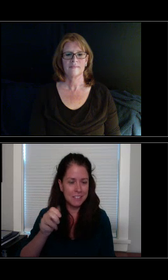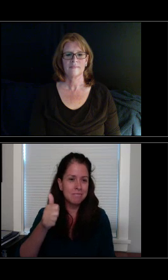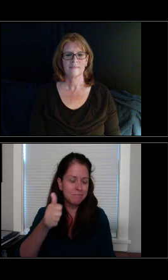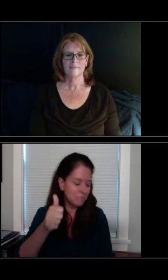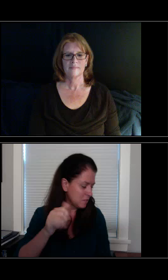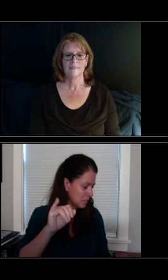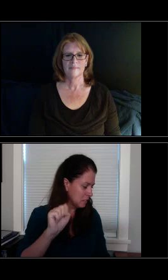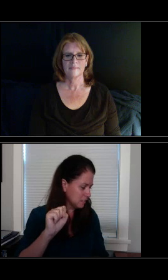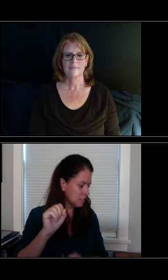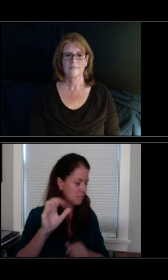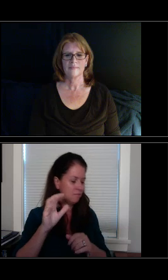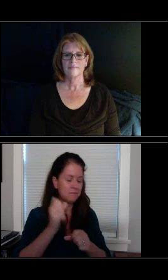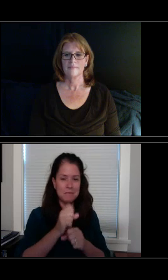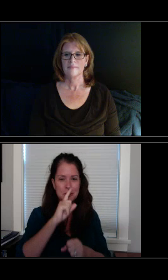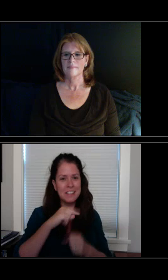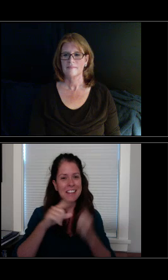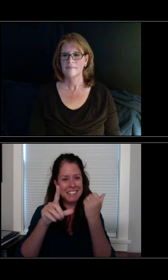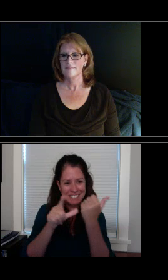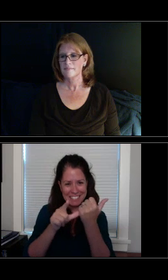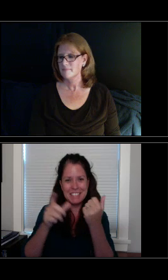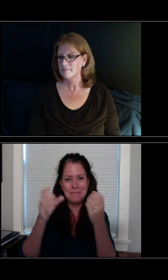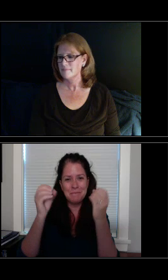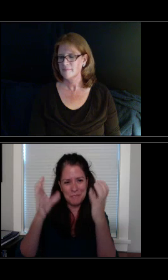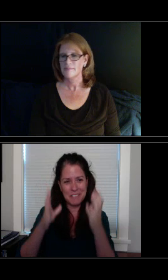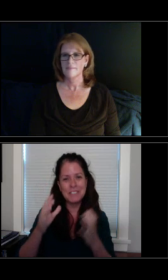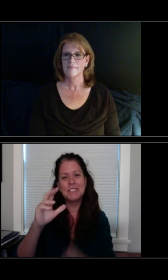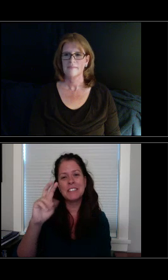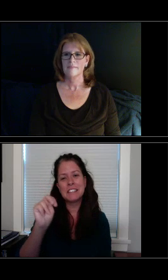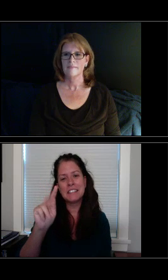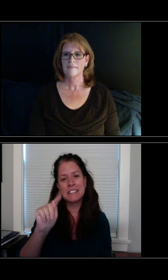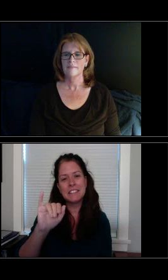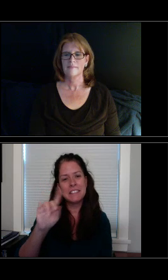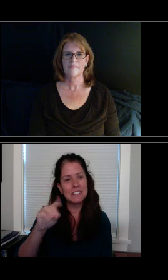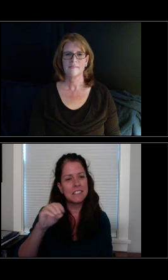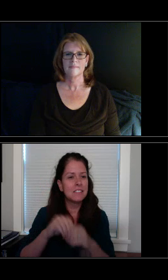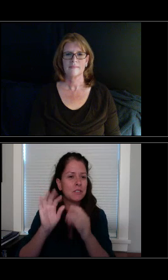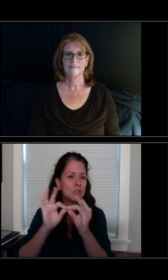We have Dr. Robyn Dean here to present this evening.